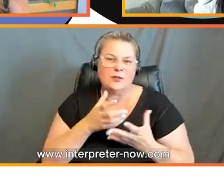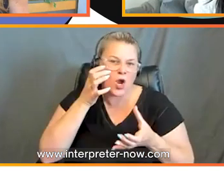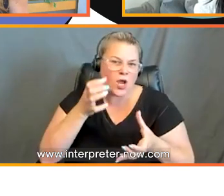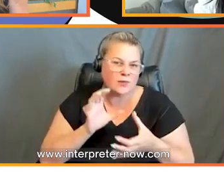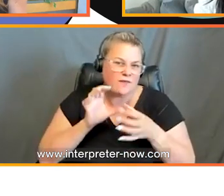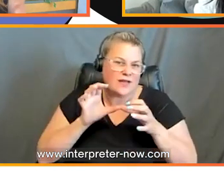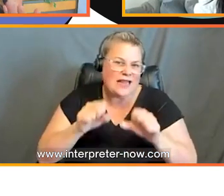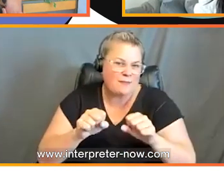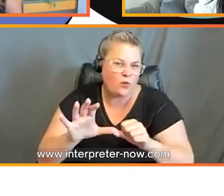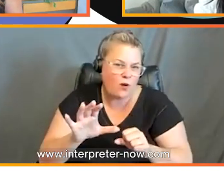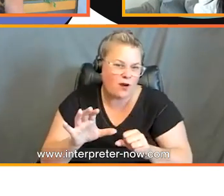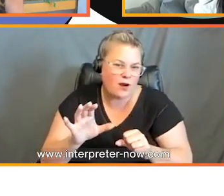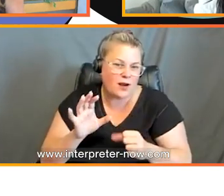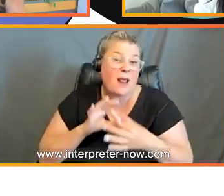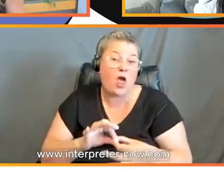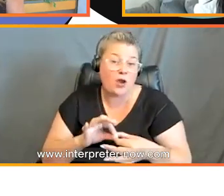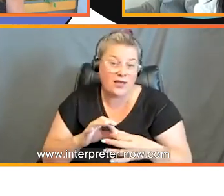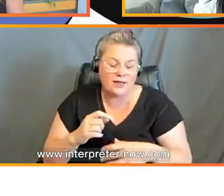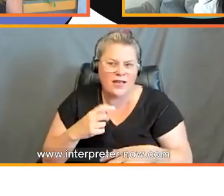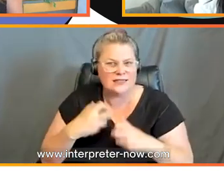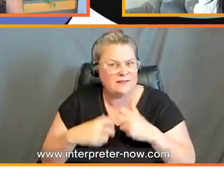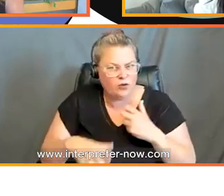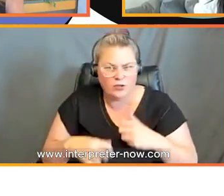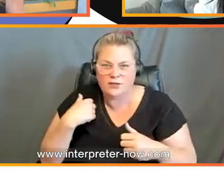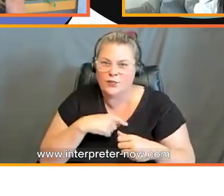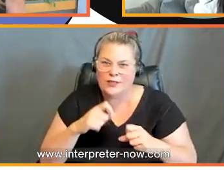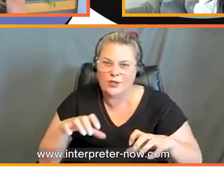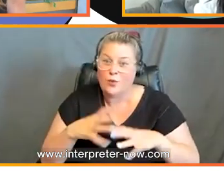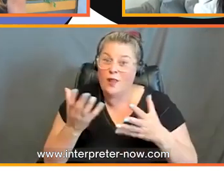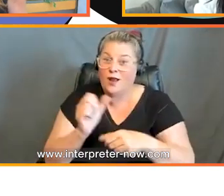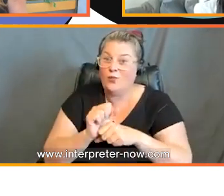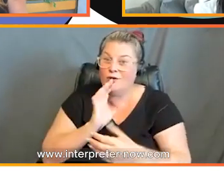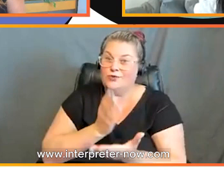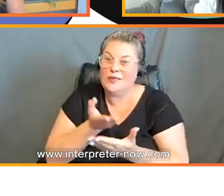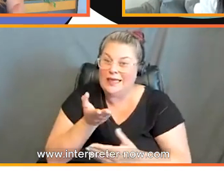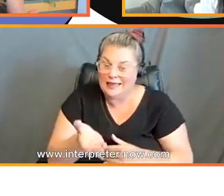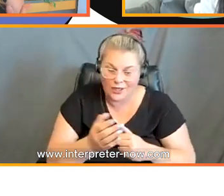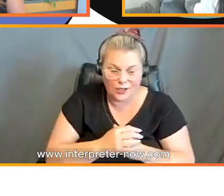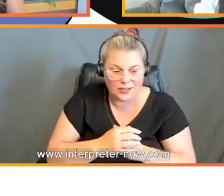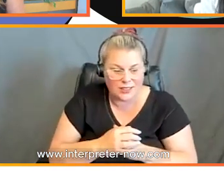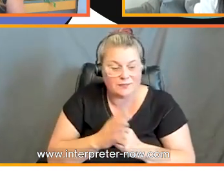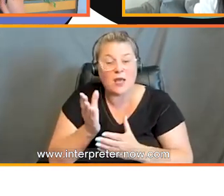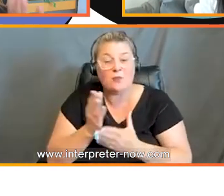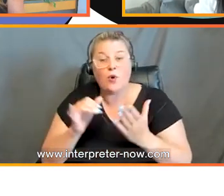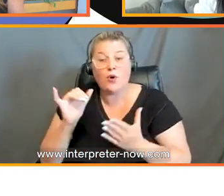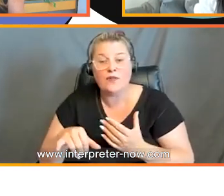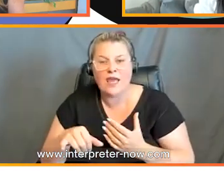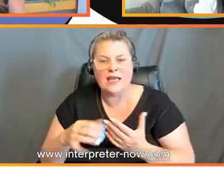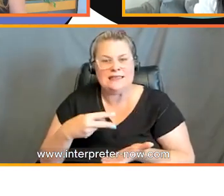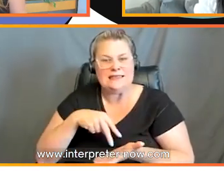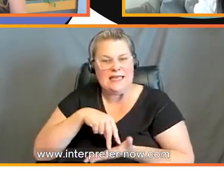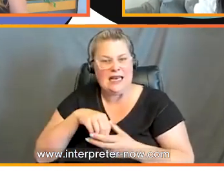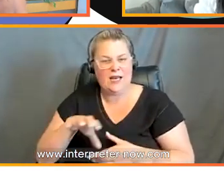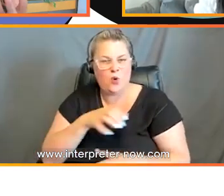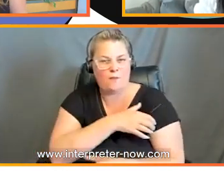your belonging. And it's hard, right? It's difficult. And we need to do a lot of work to get there. And part of that is standing in your power.